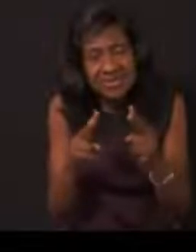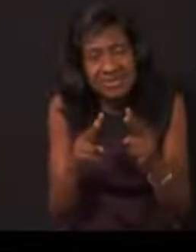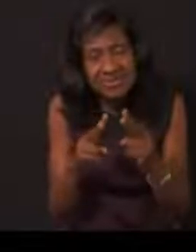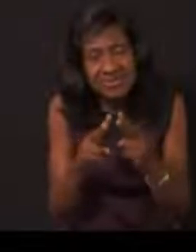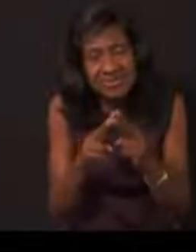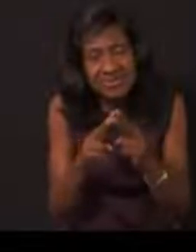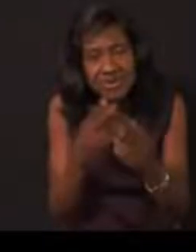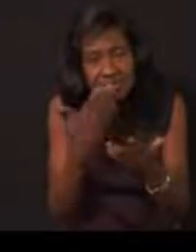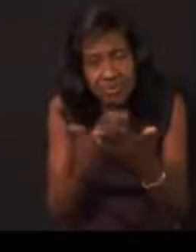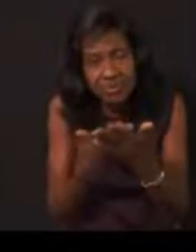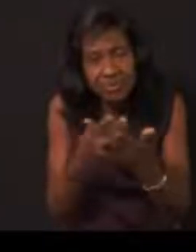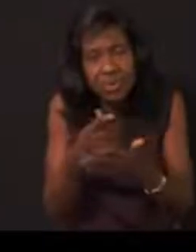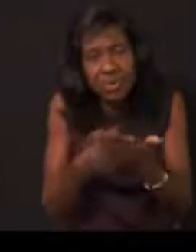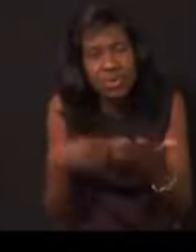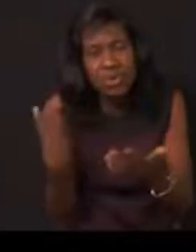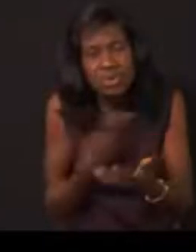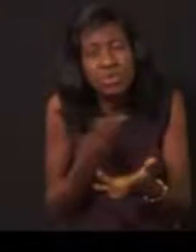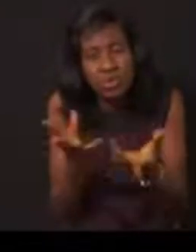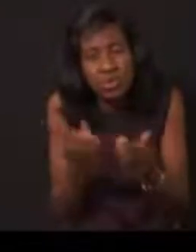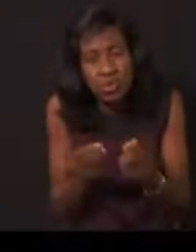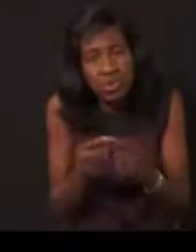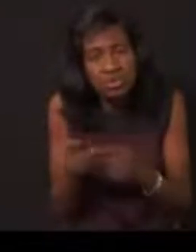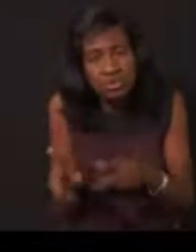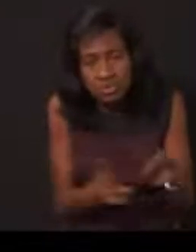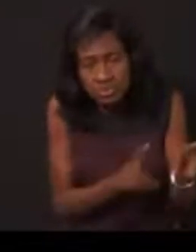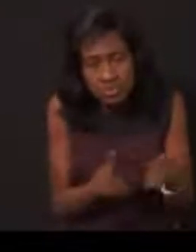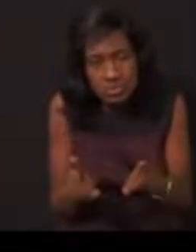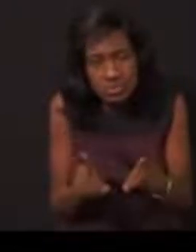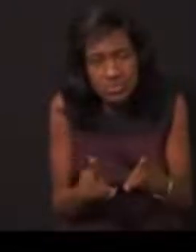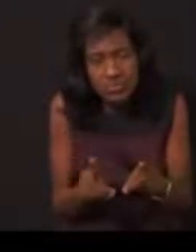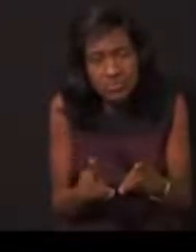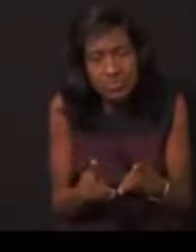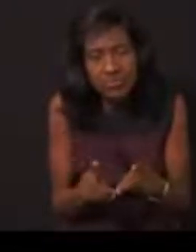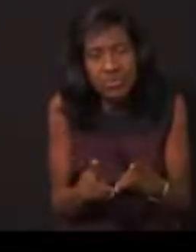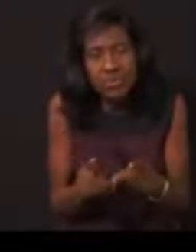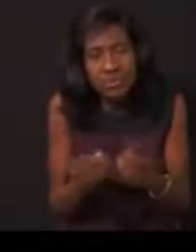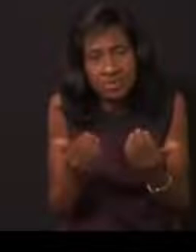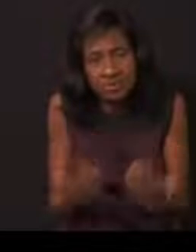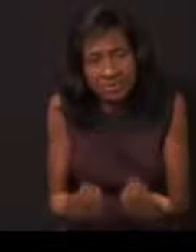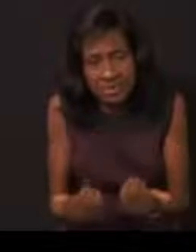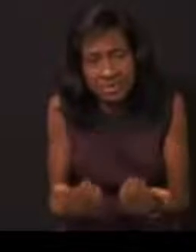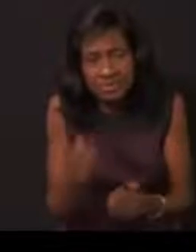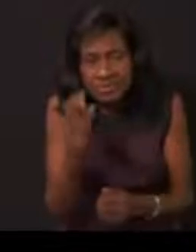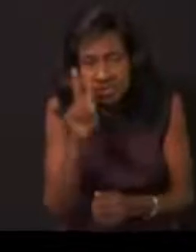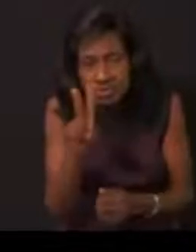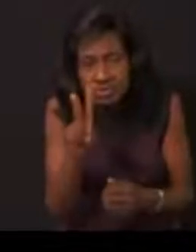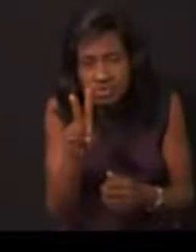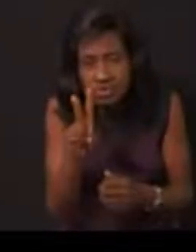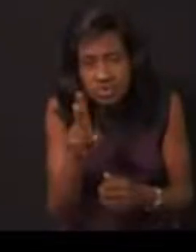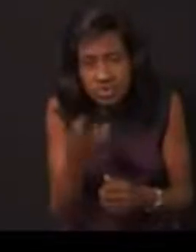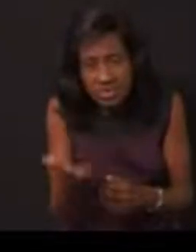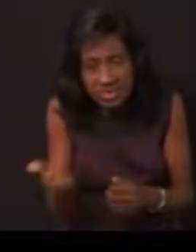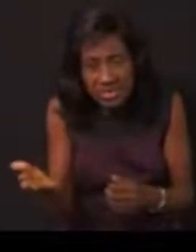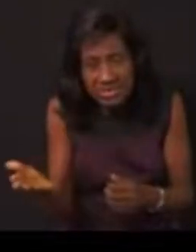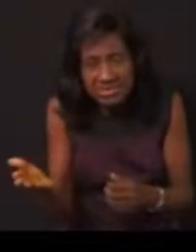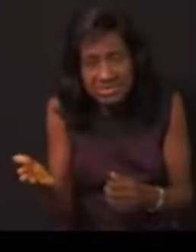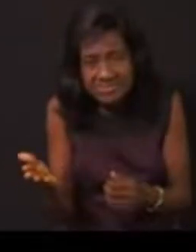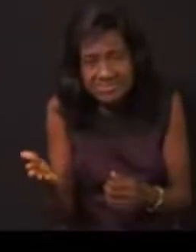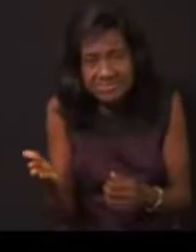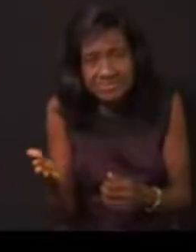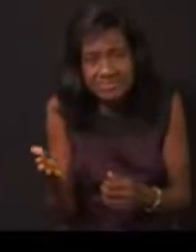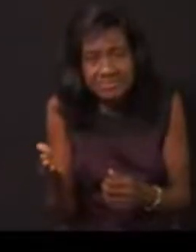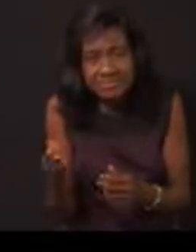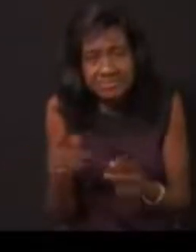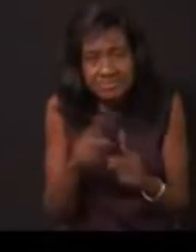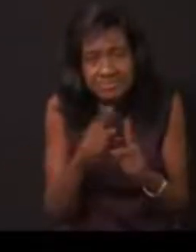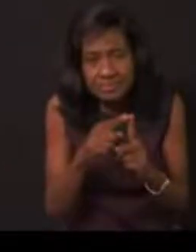desirable objective. And this brings me to two very important announcements. We will